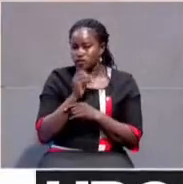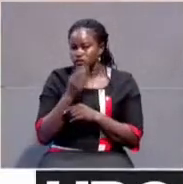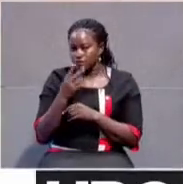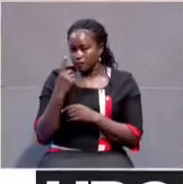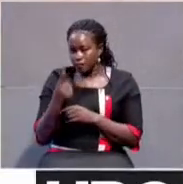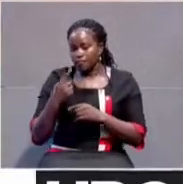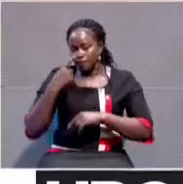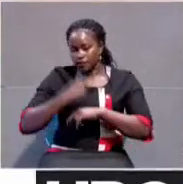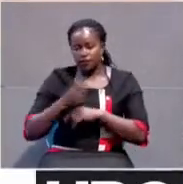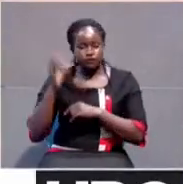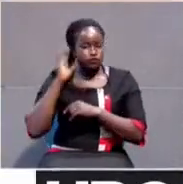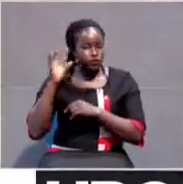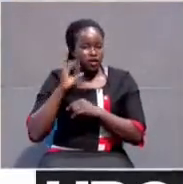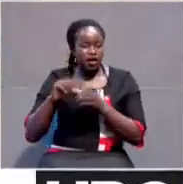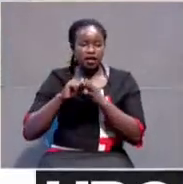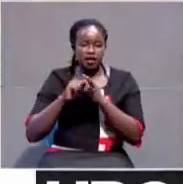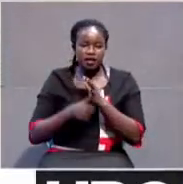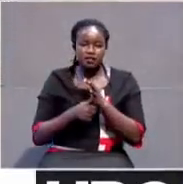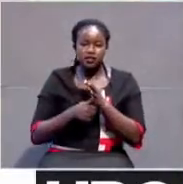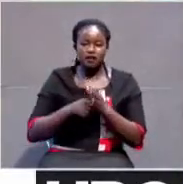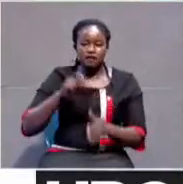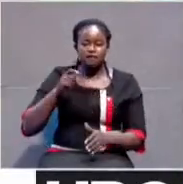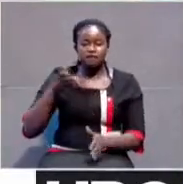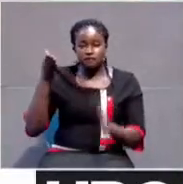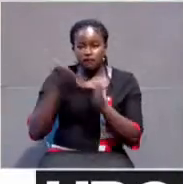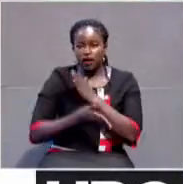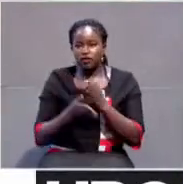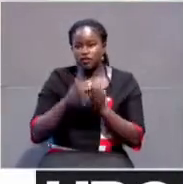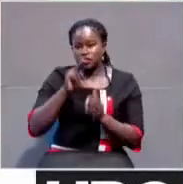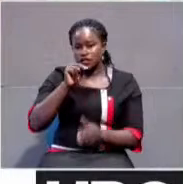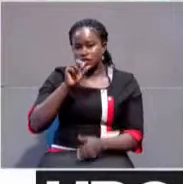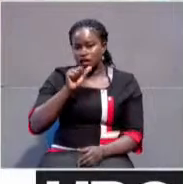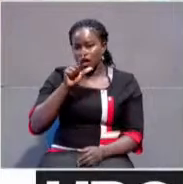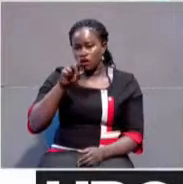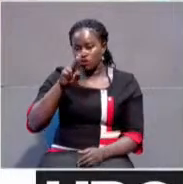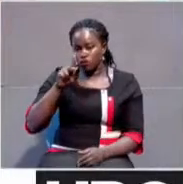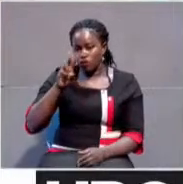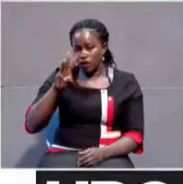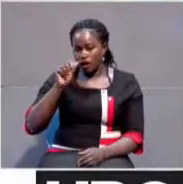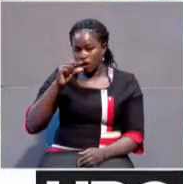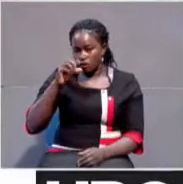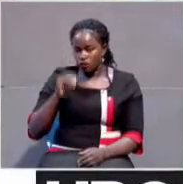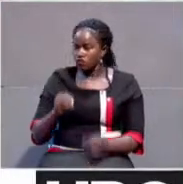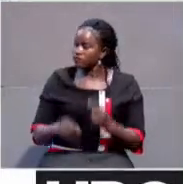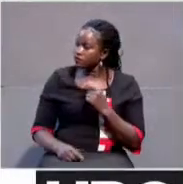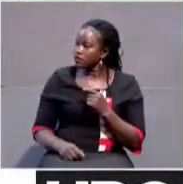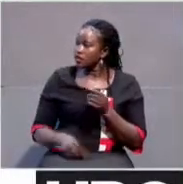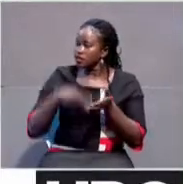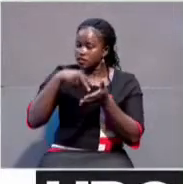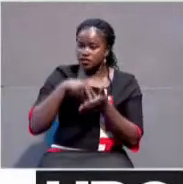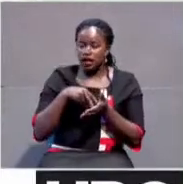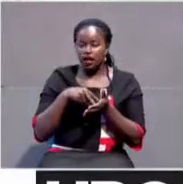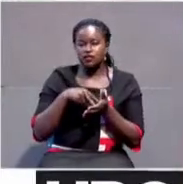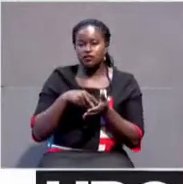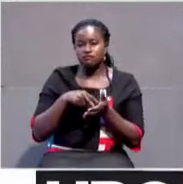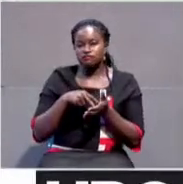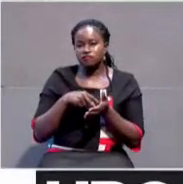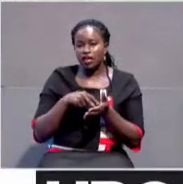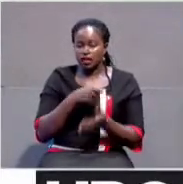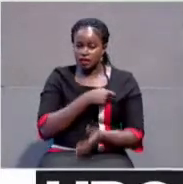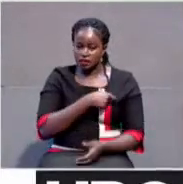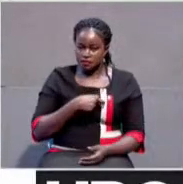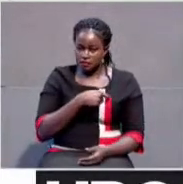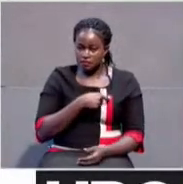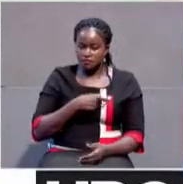day to hear the case filed by Judith Nalukwago, one of the Makerere Guild presidential aspirants against Makerere University. If court decides